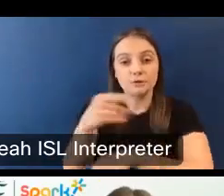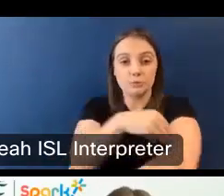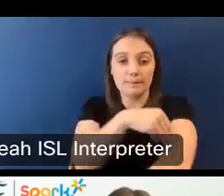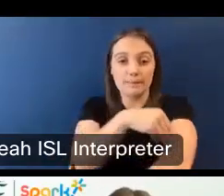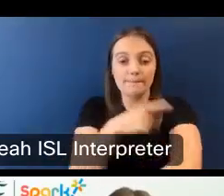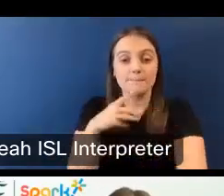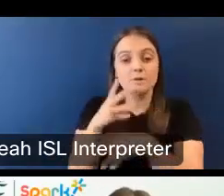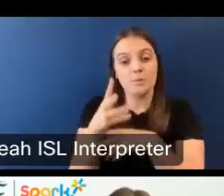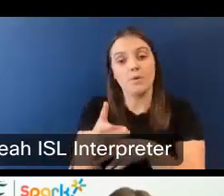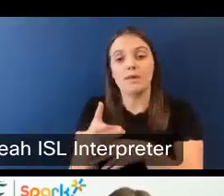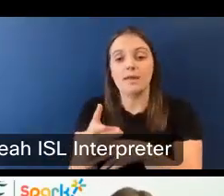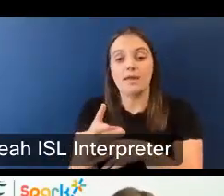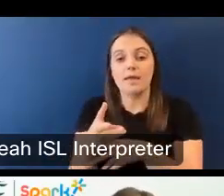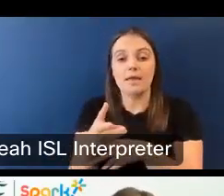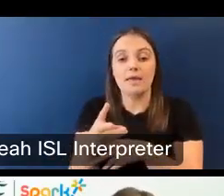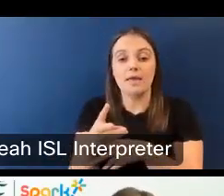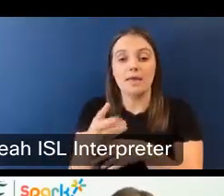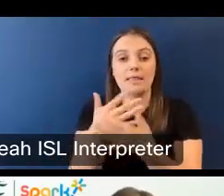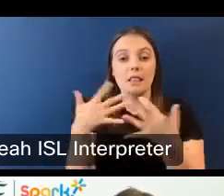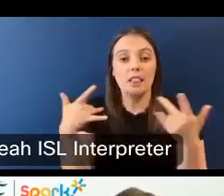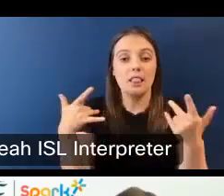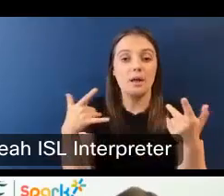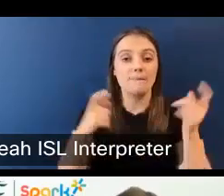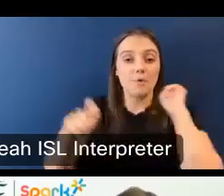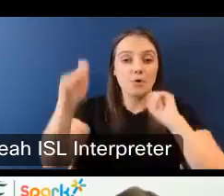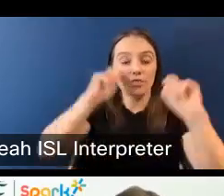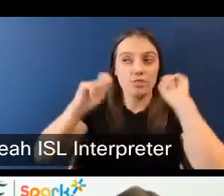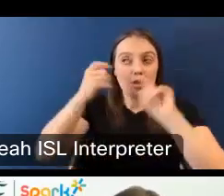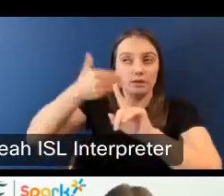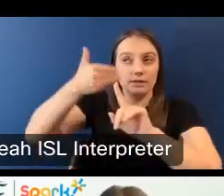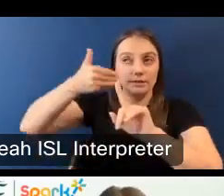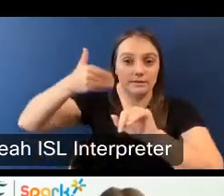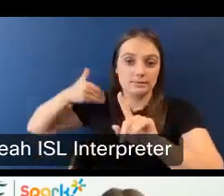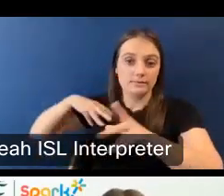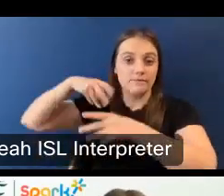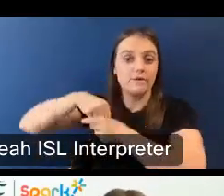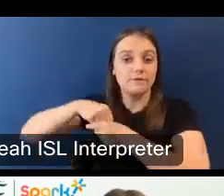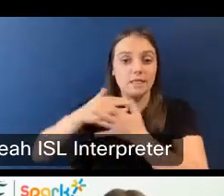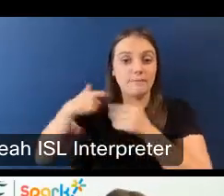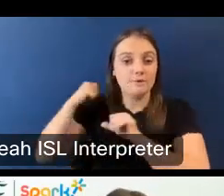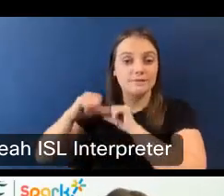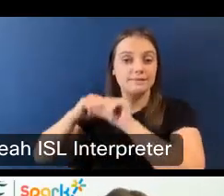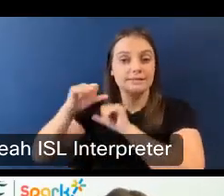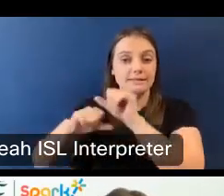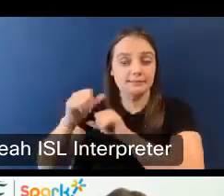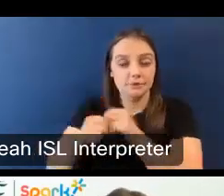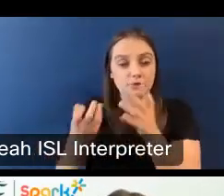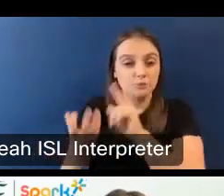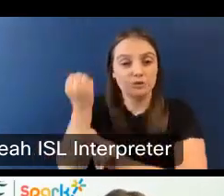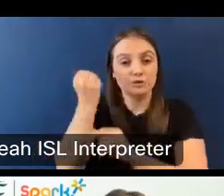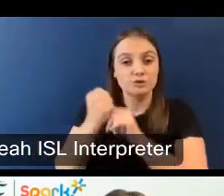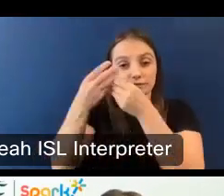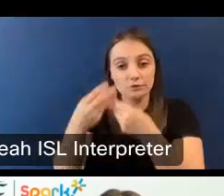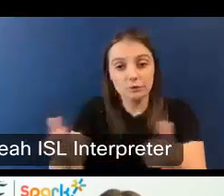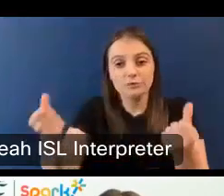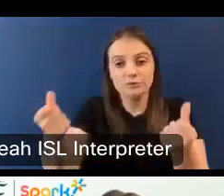way that has taken a lot more into consideration all those, let's say, steps. So if we can